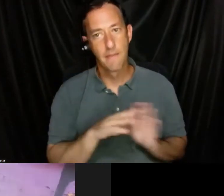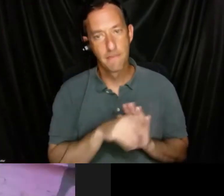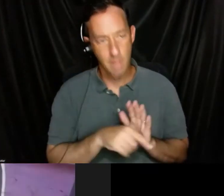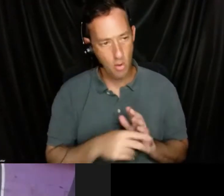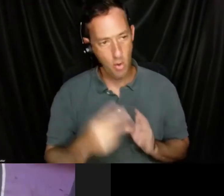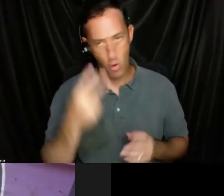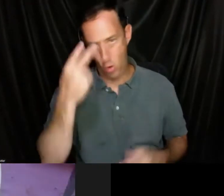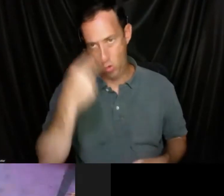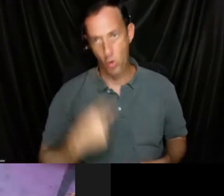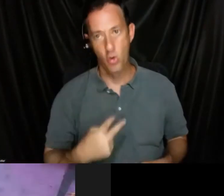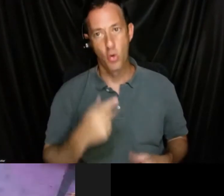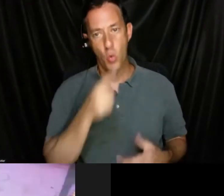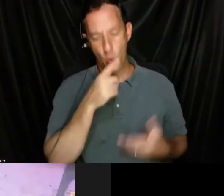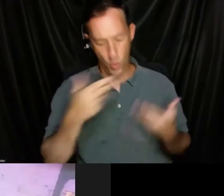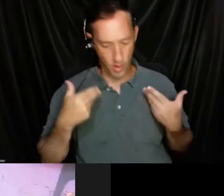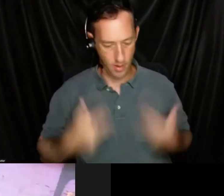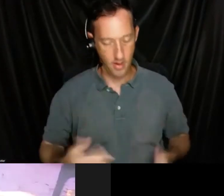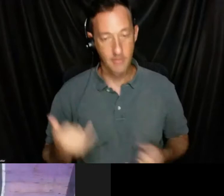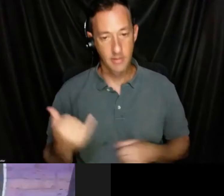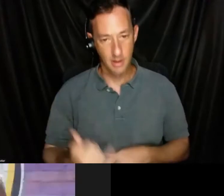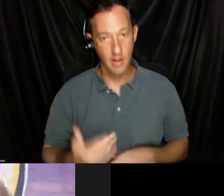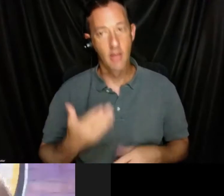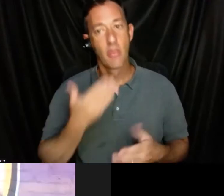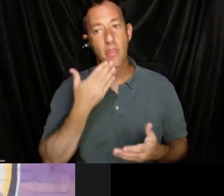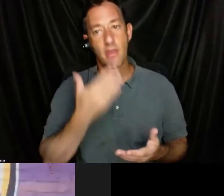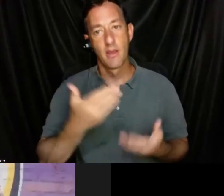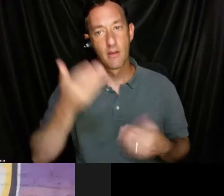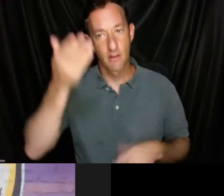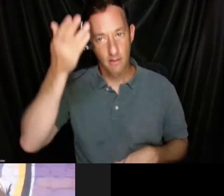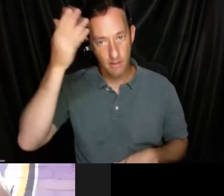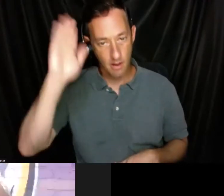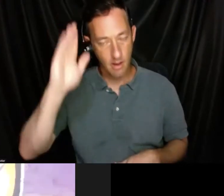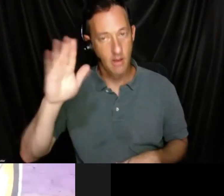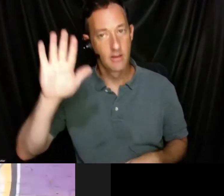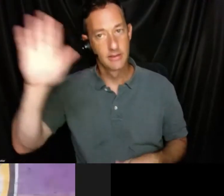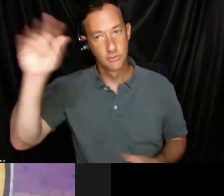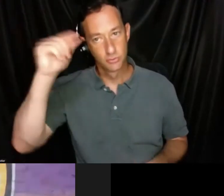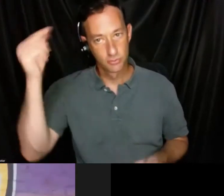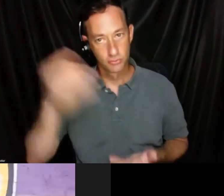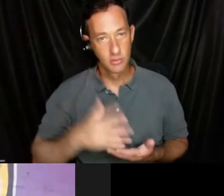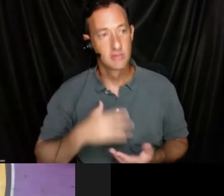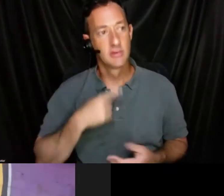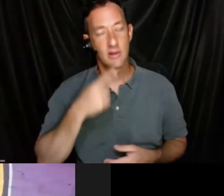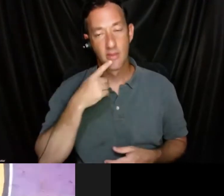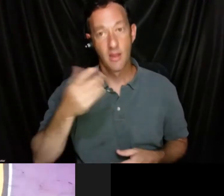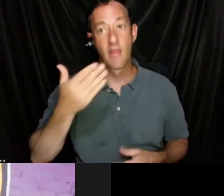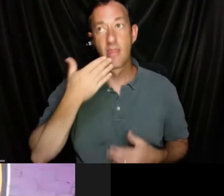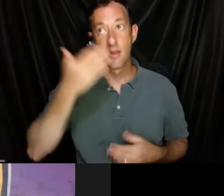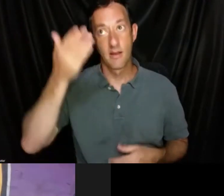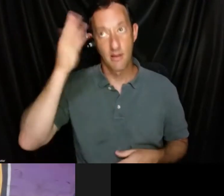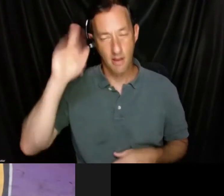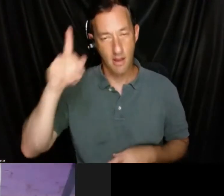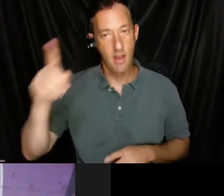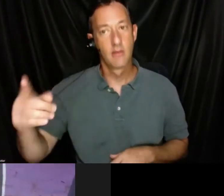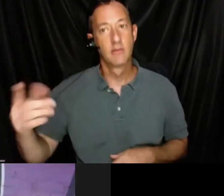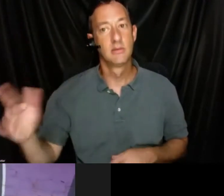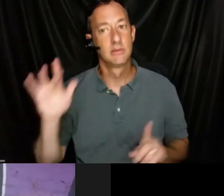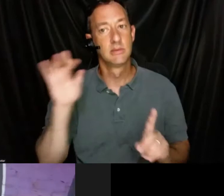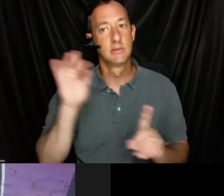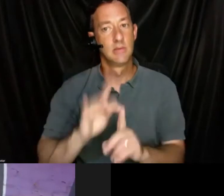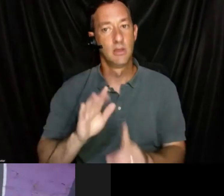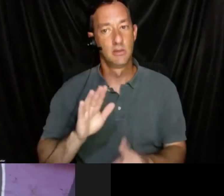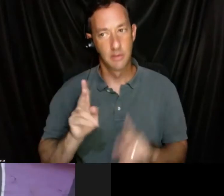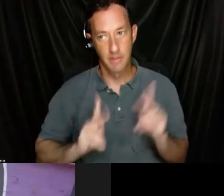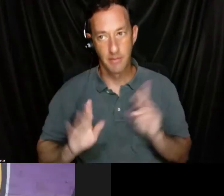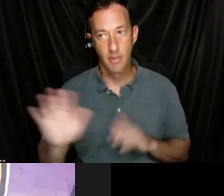now. And it's only by the grace of God, and I thank my God for touching people's hearts to be able to understand that, yes, I made bad